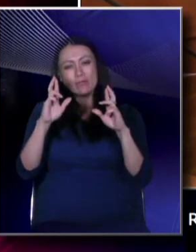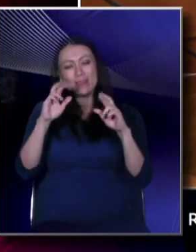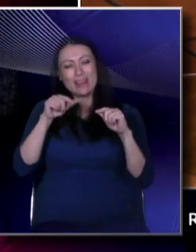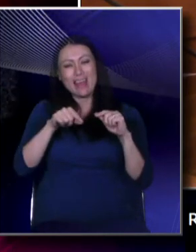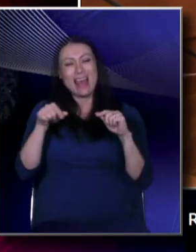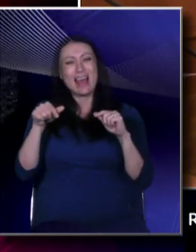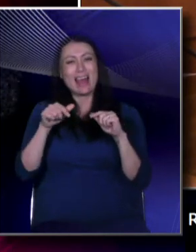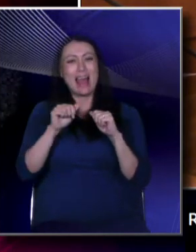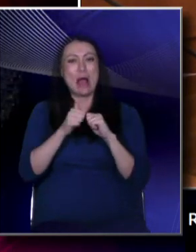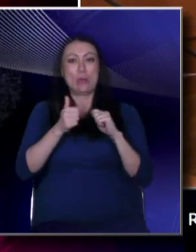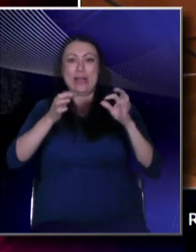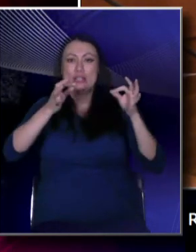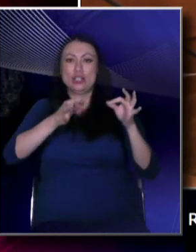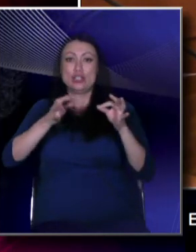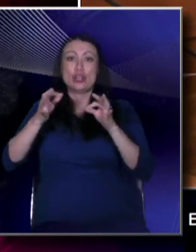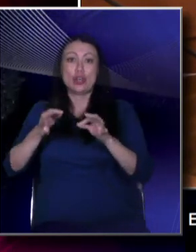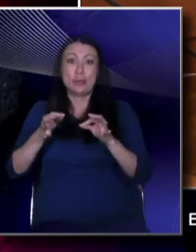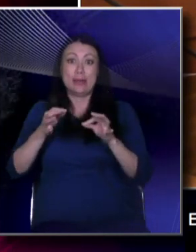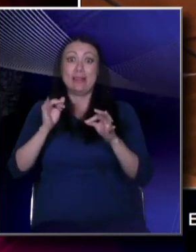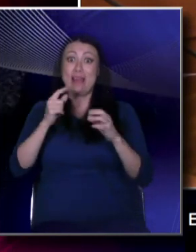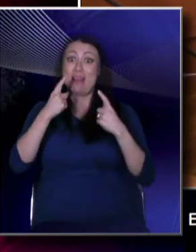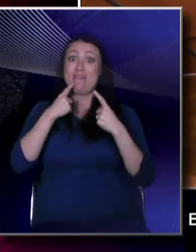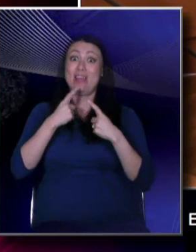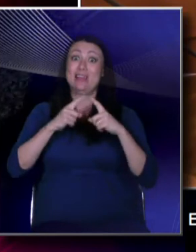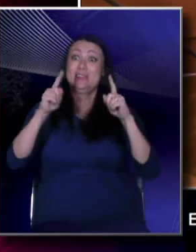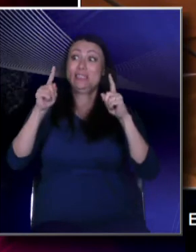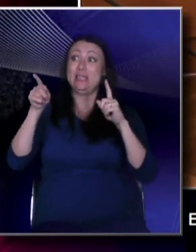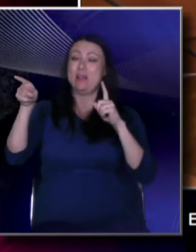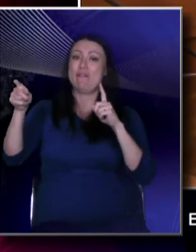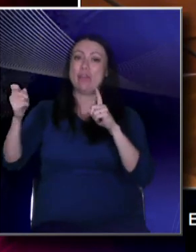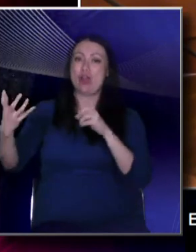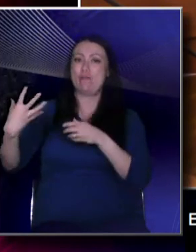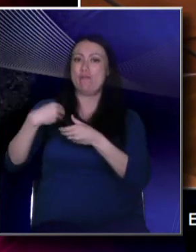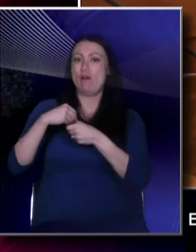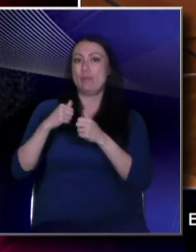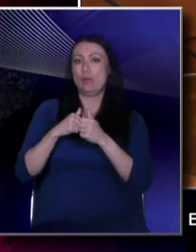the efficacy of their involvement with the Ombudsman Office.